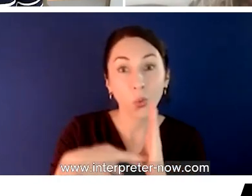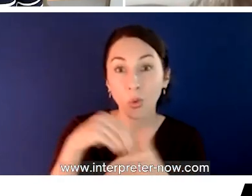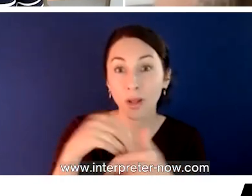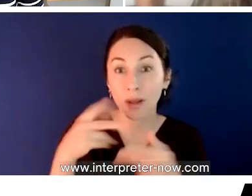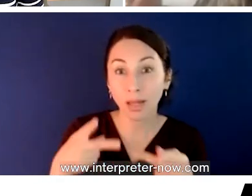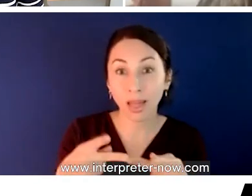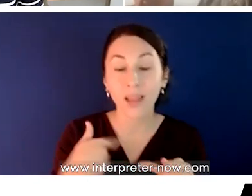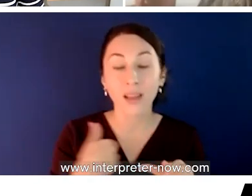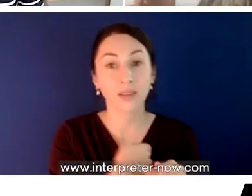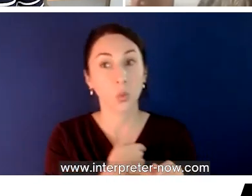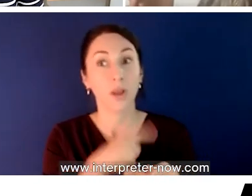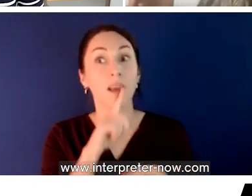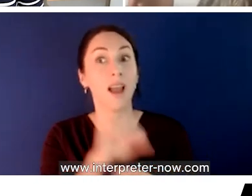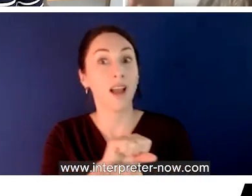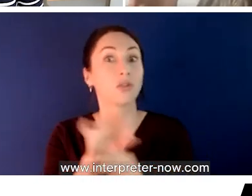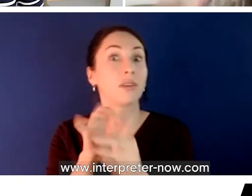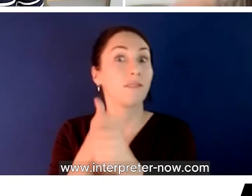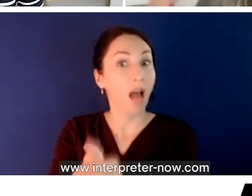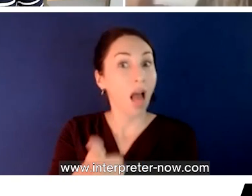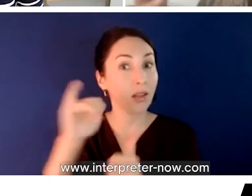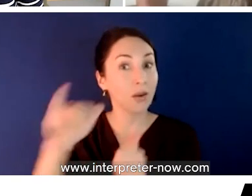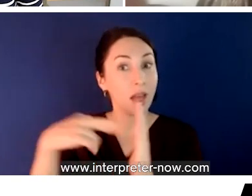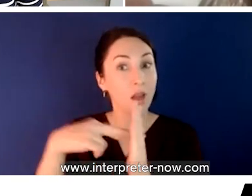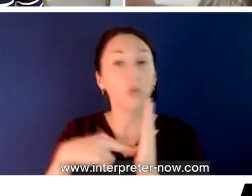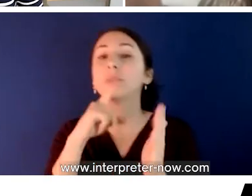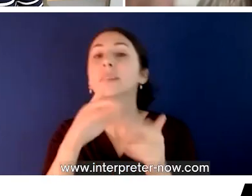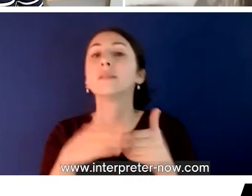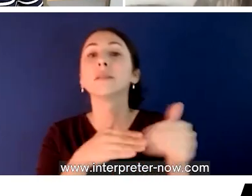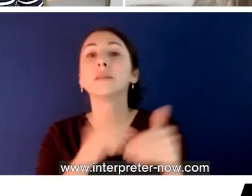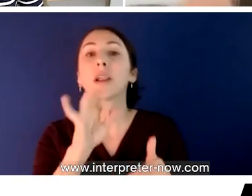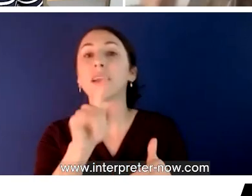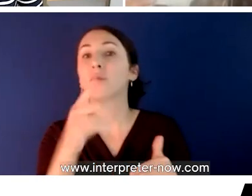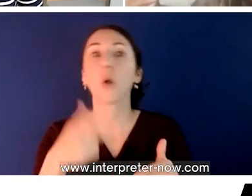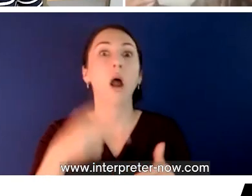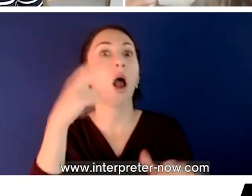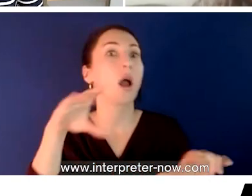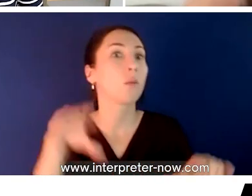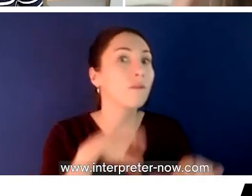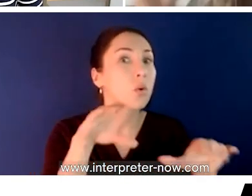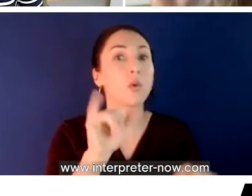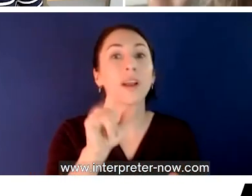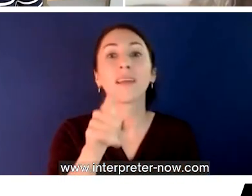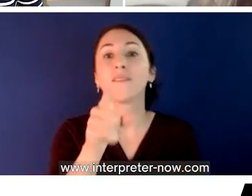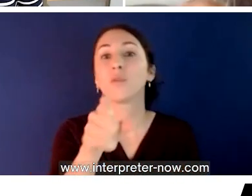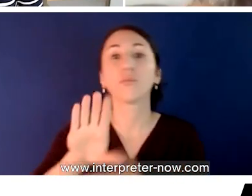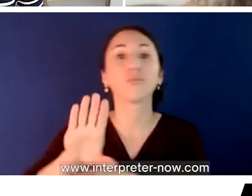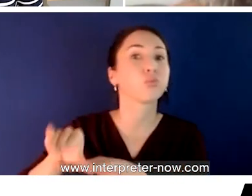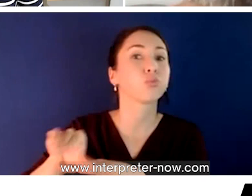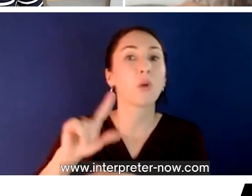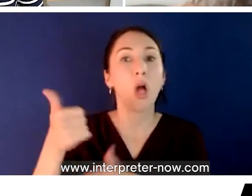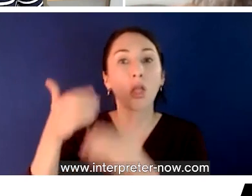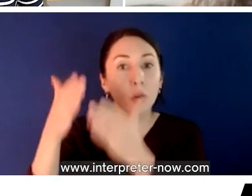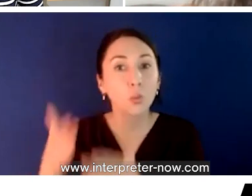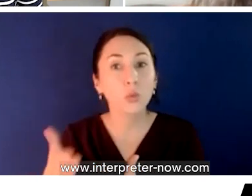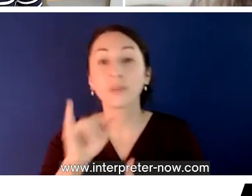It's the like, do we have the no asshole rule in place? Are we actually living it, right? It doesn't matter if you're a high performer. If you are